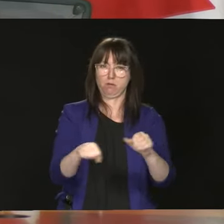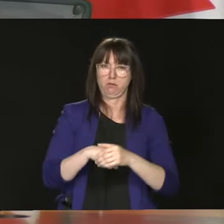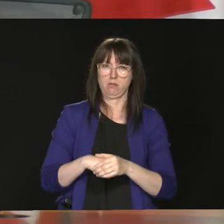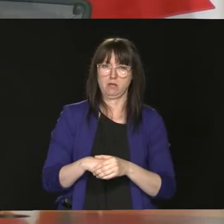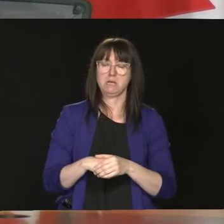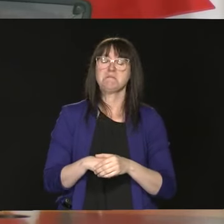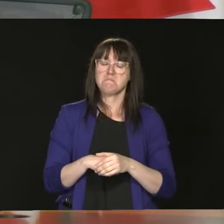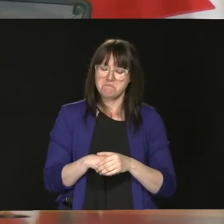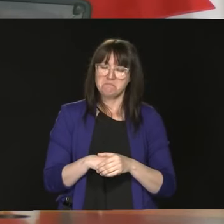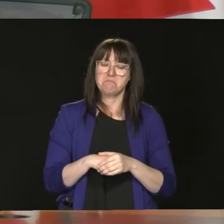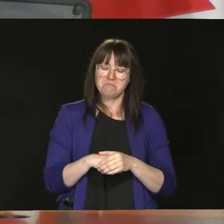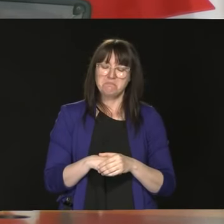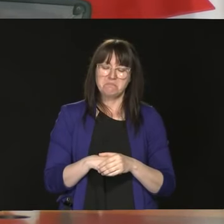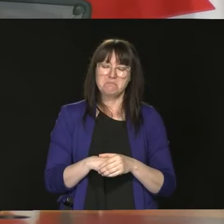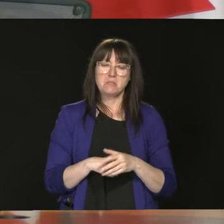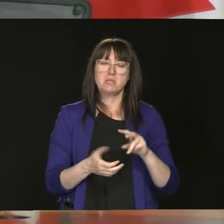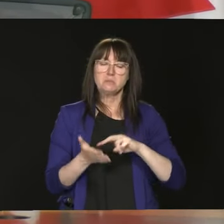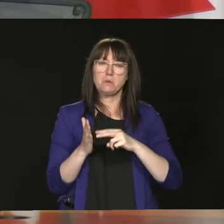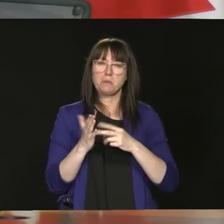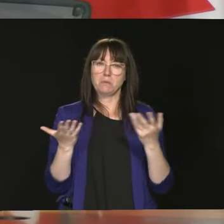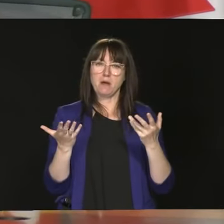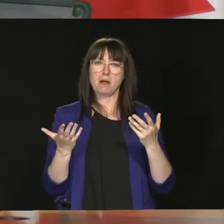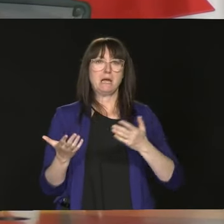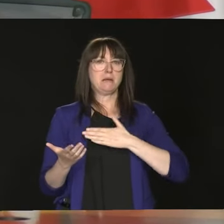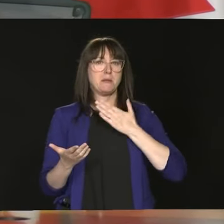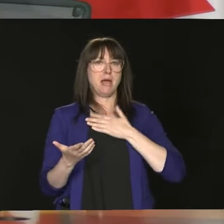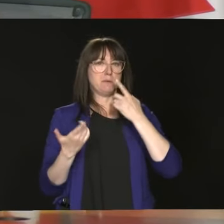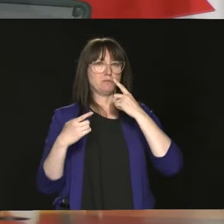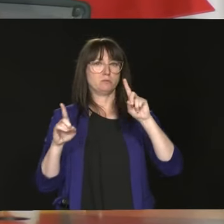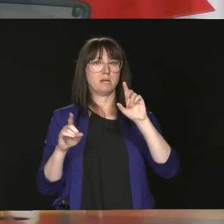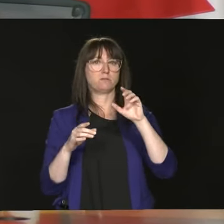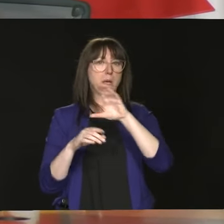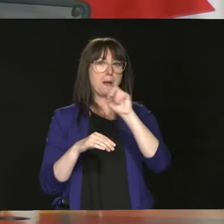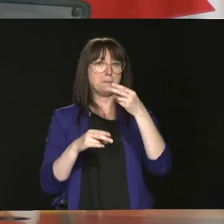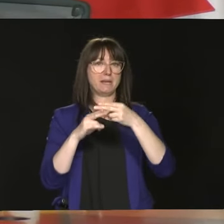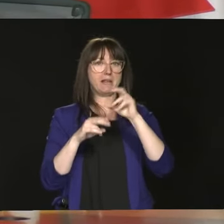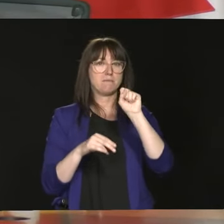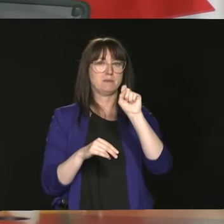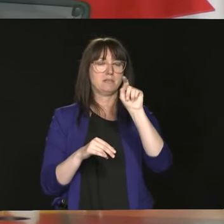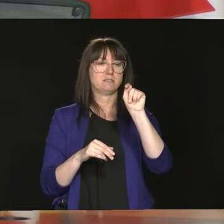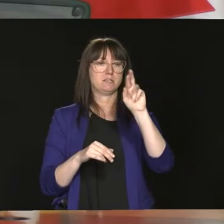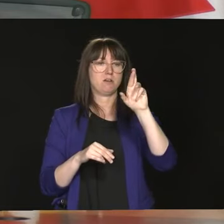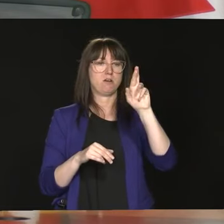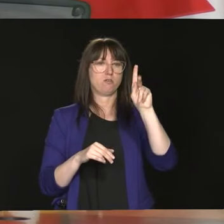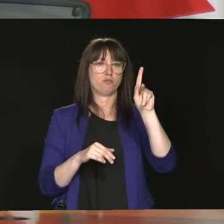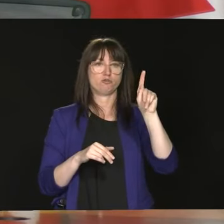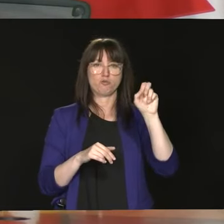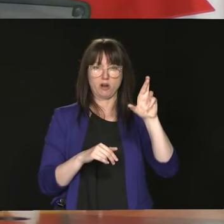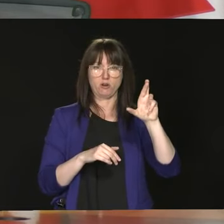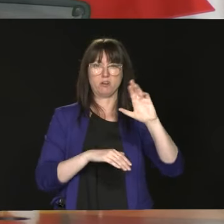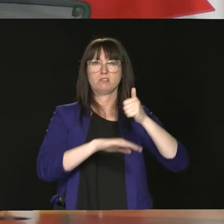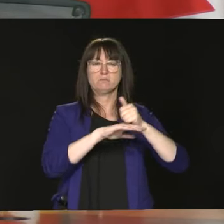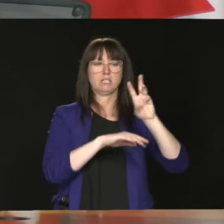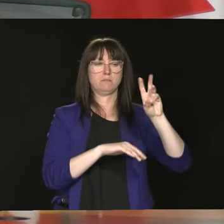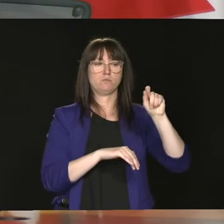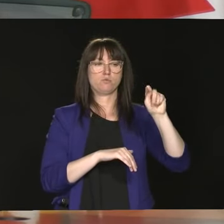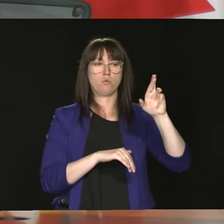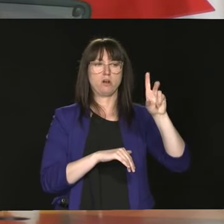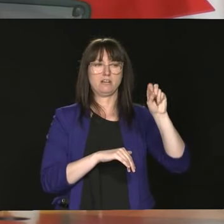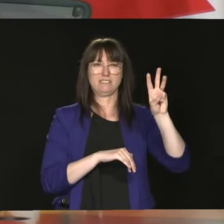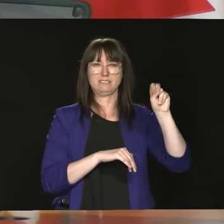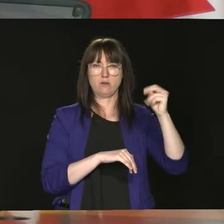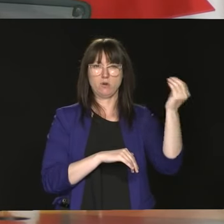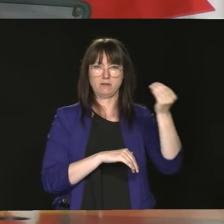to announce that Stryker, a company headquartered in Waterdown and with production based in Quebec City,